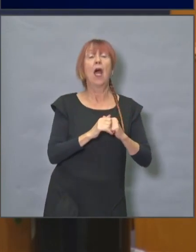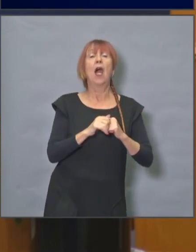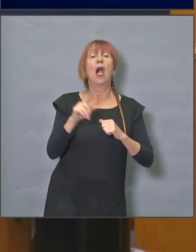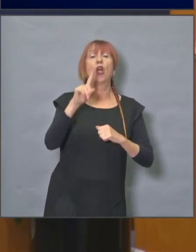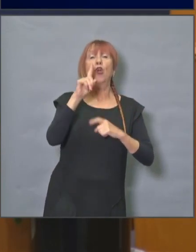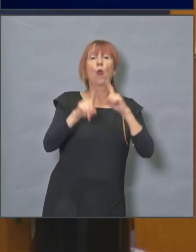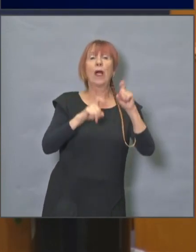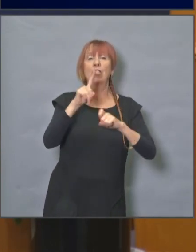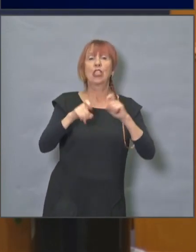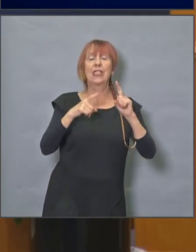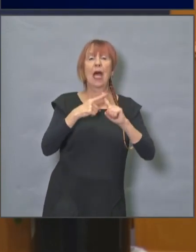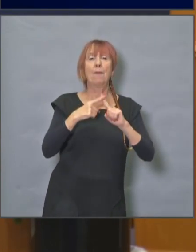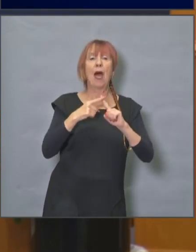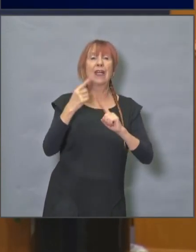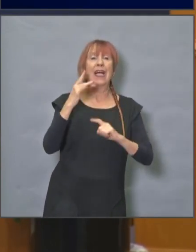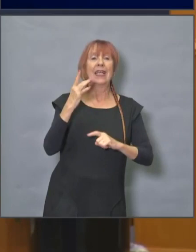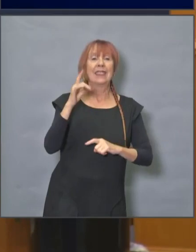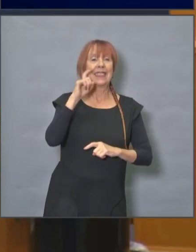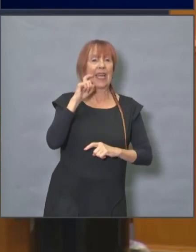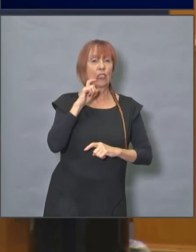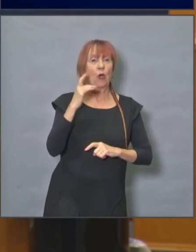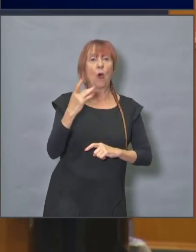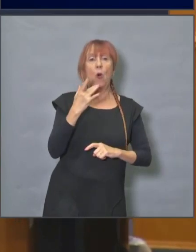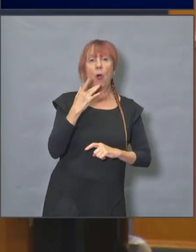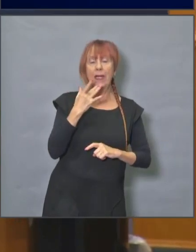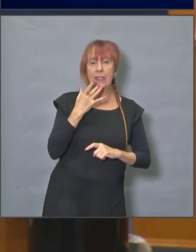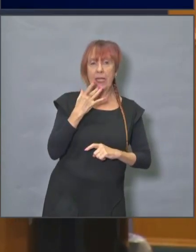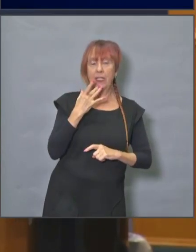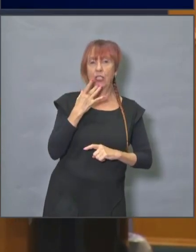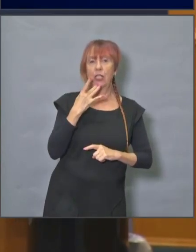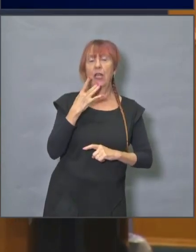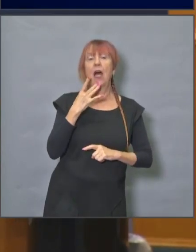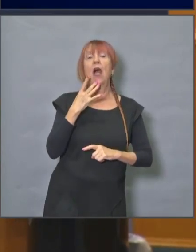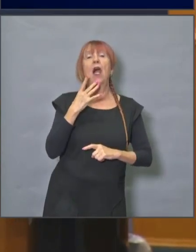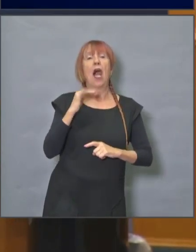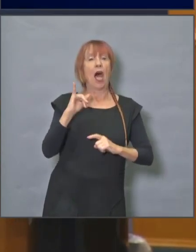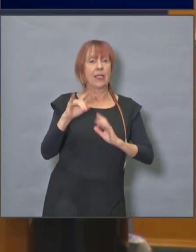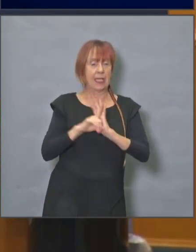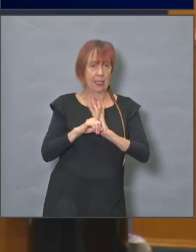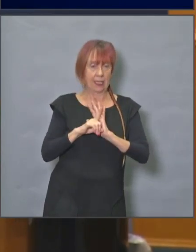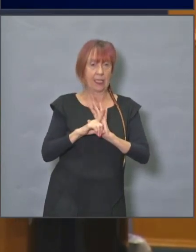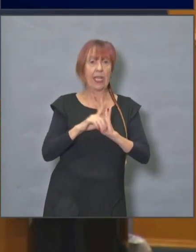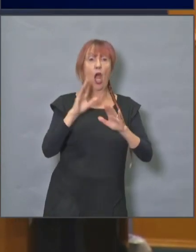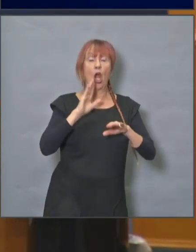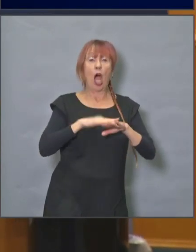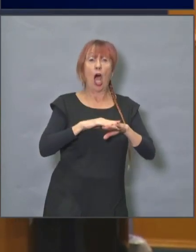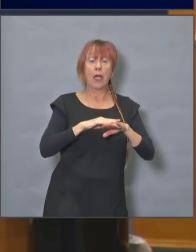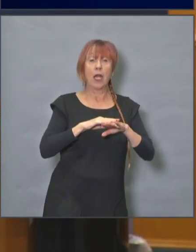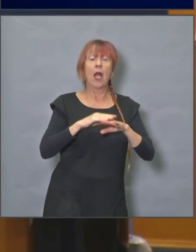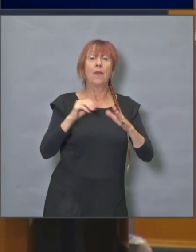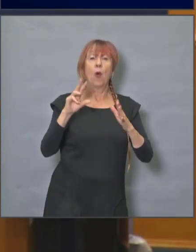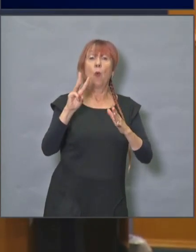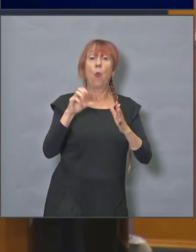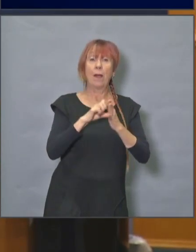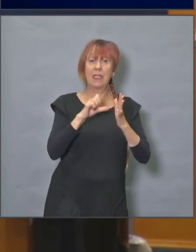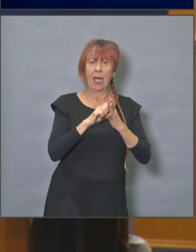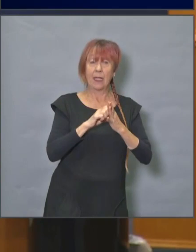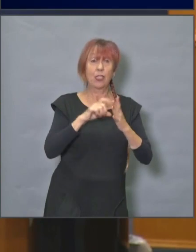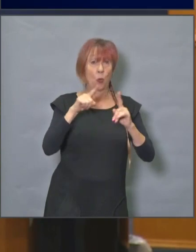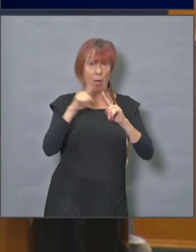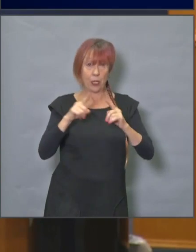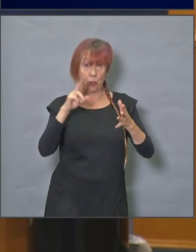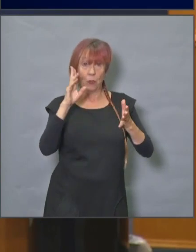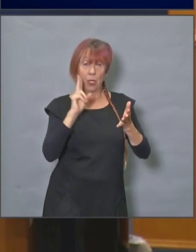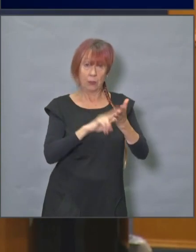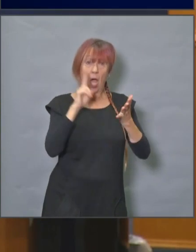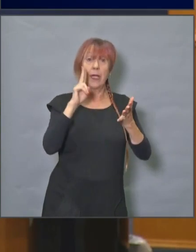sexual orientation, gender identity were added to the community-based testing site portal. So now when you sign up for a slot on the website